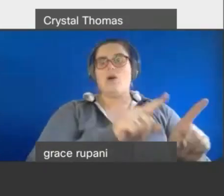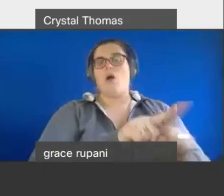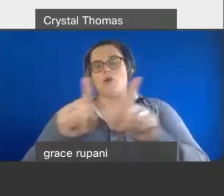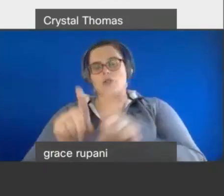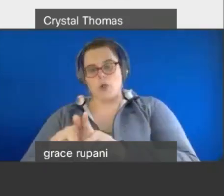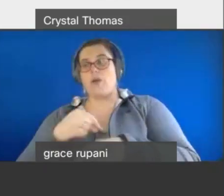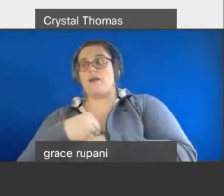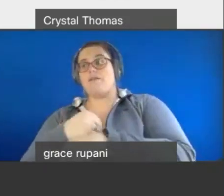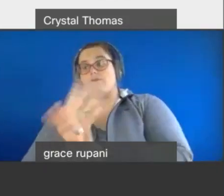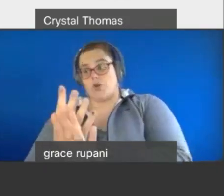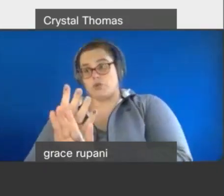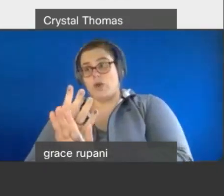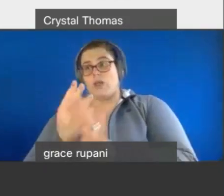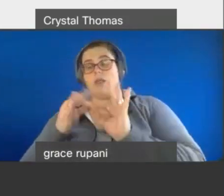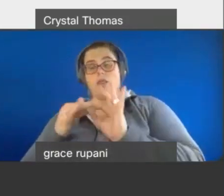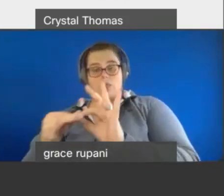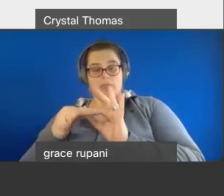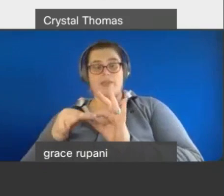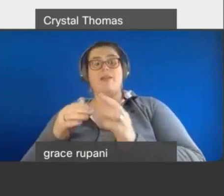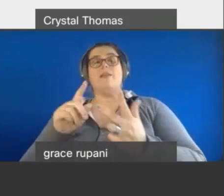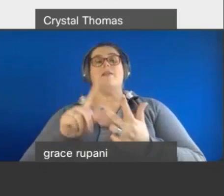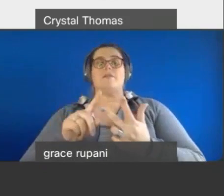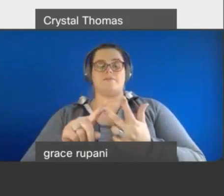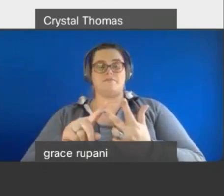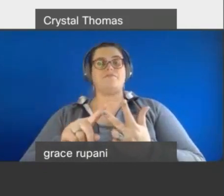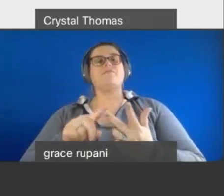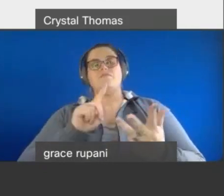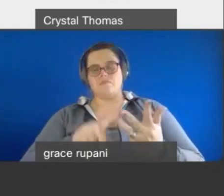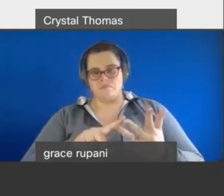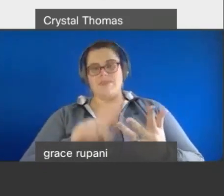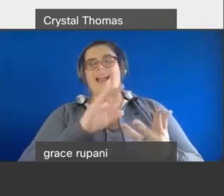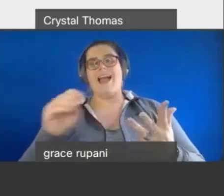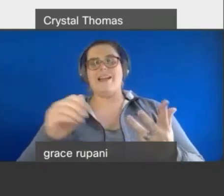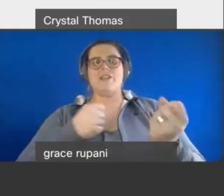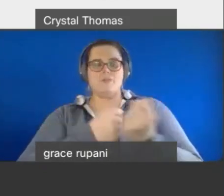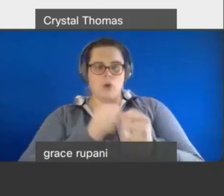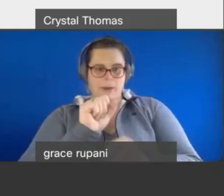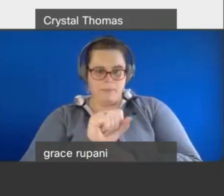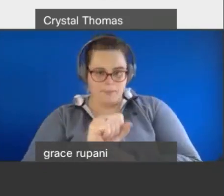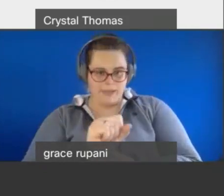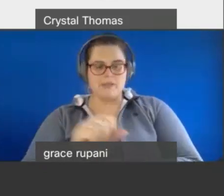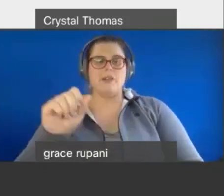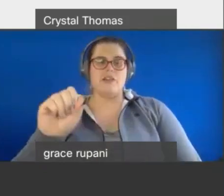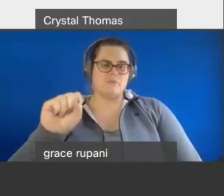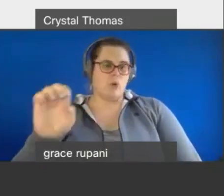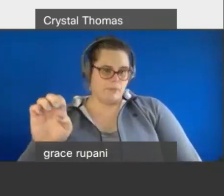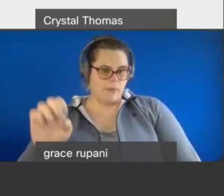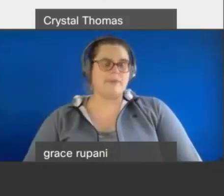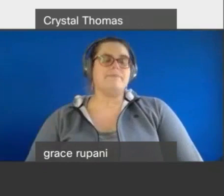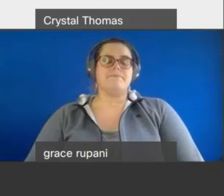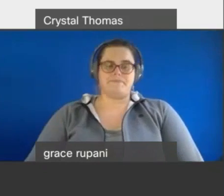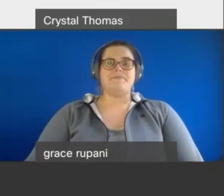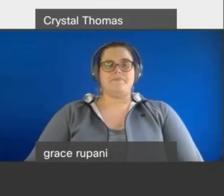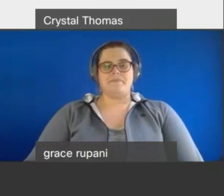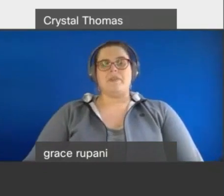virtually, along with our supporting employment and RSA. We have been and are actively